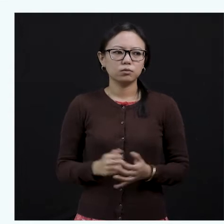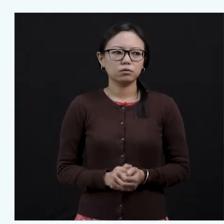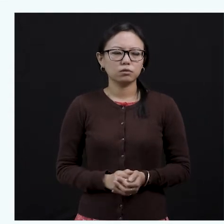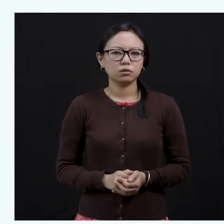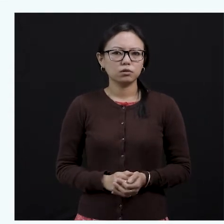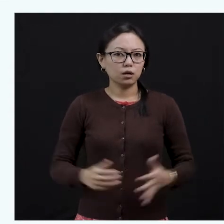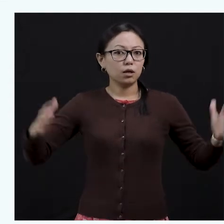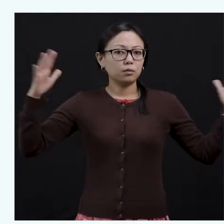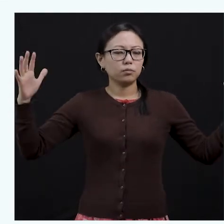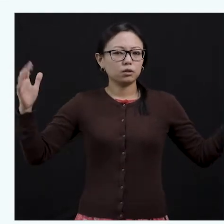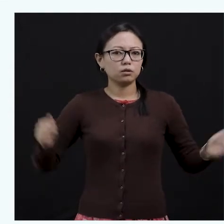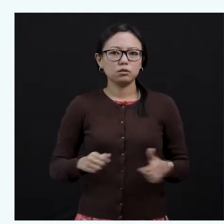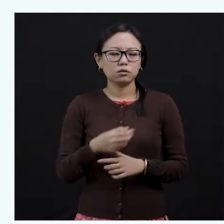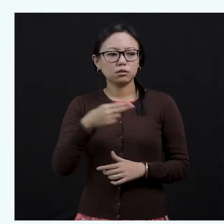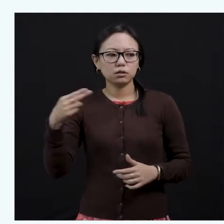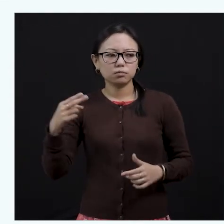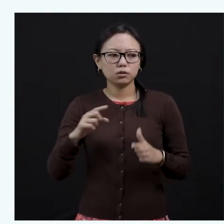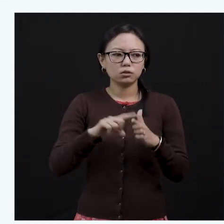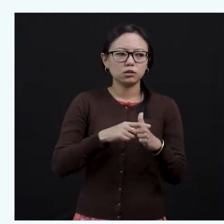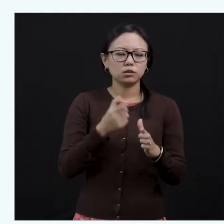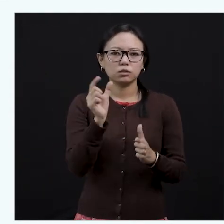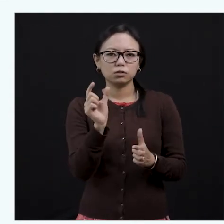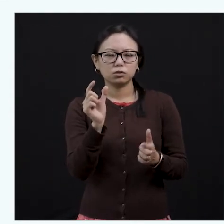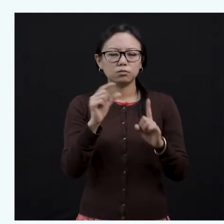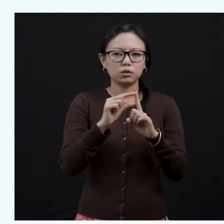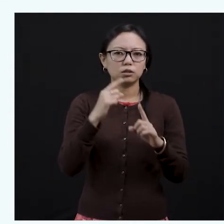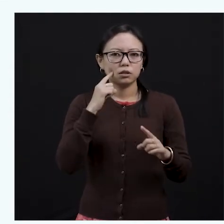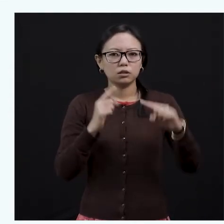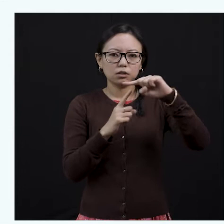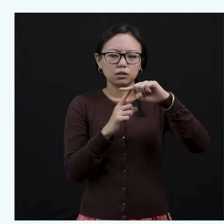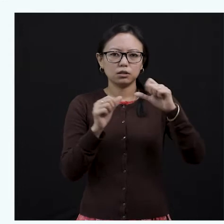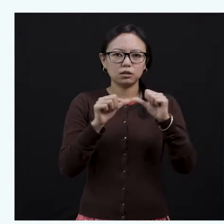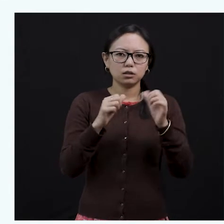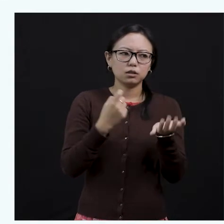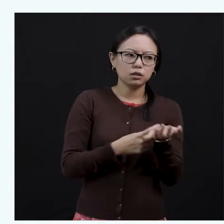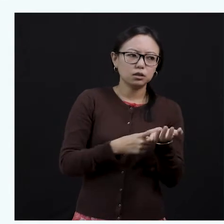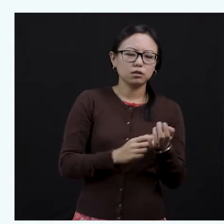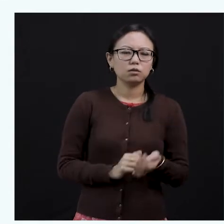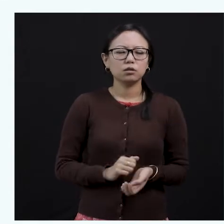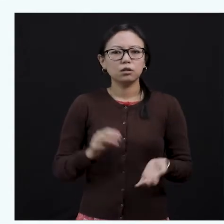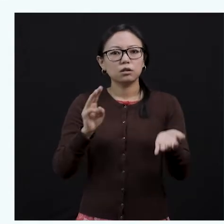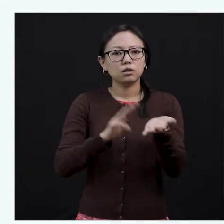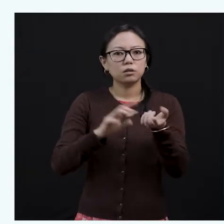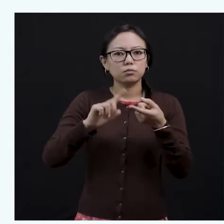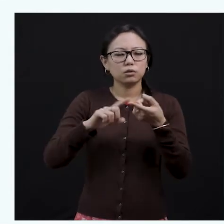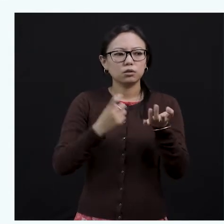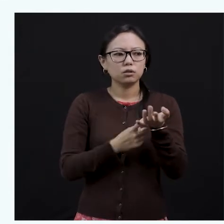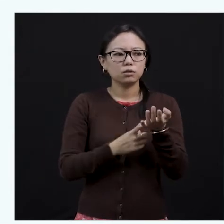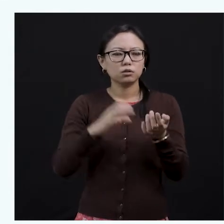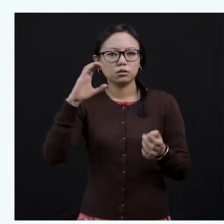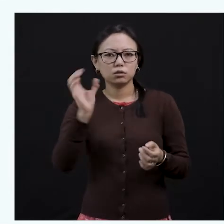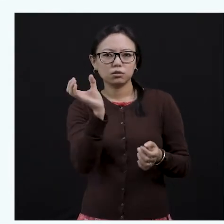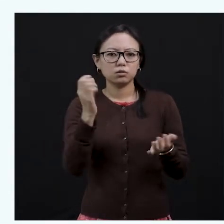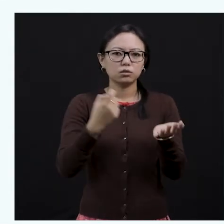is Jupiter and the smallest one is Mercury, and Earth is also known as the blue planet